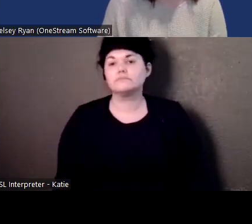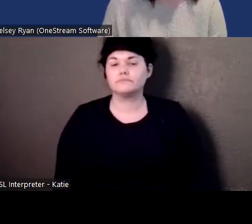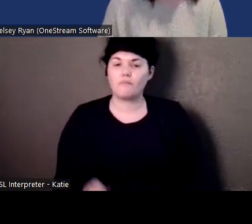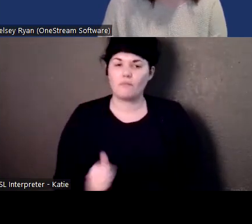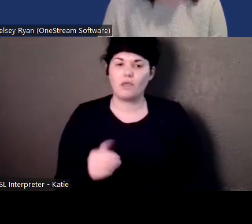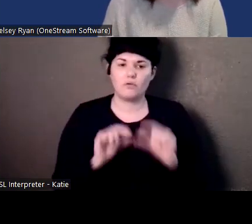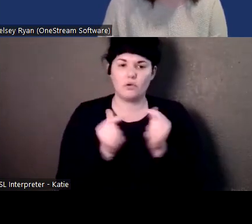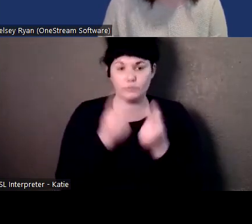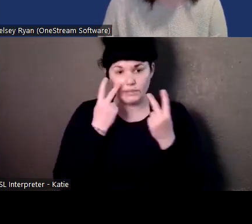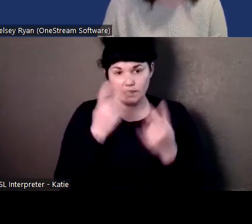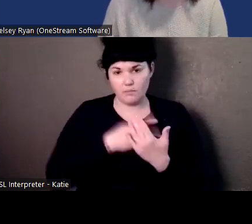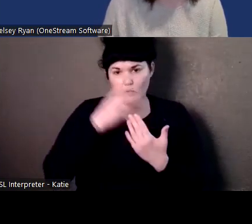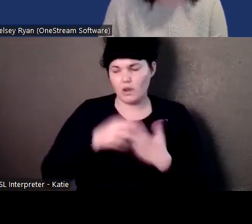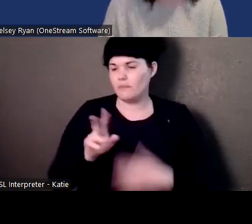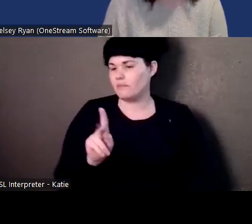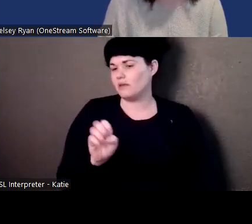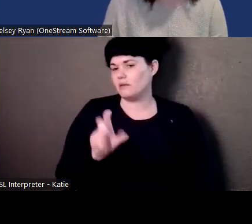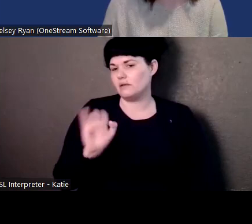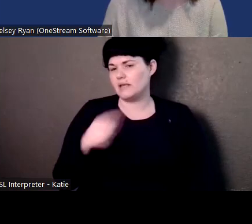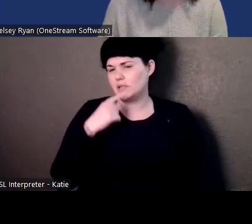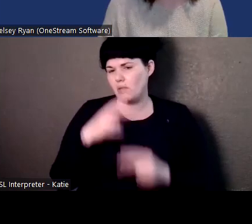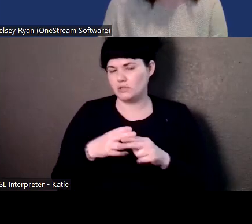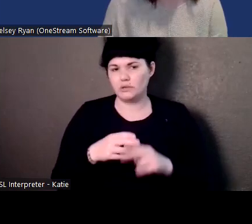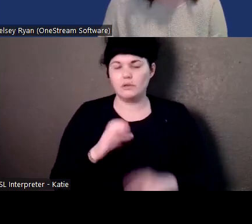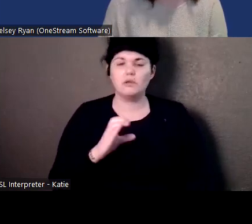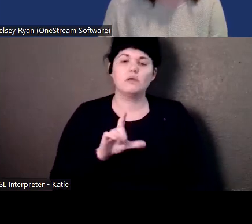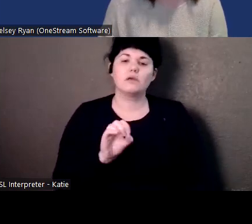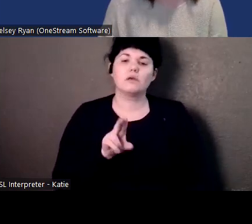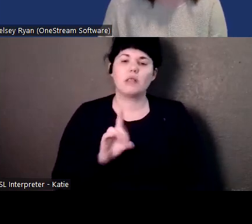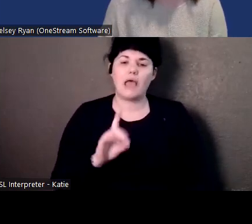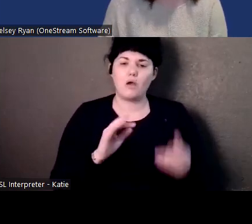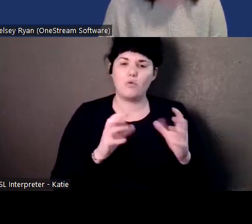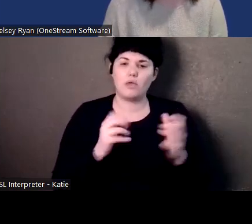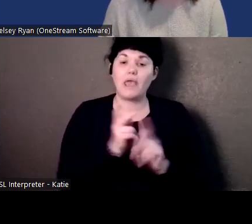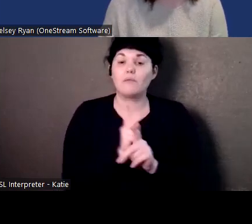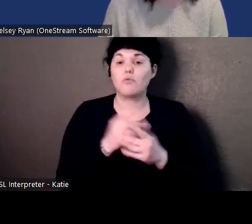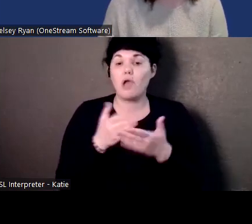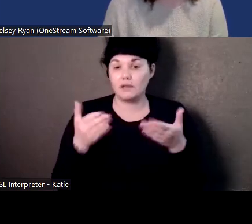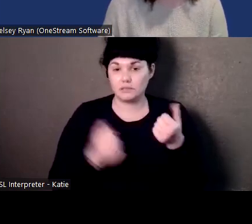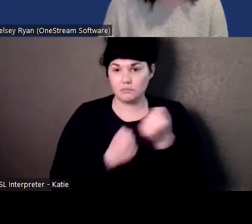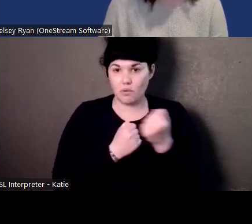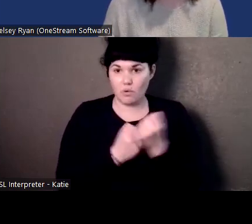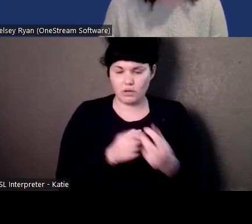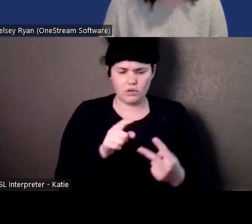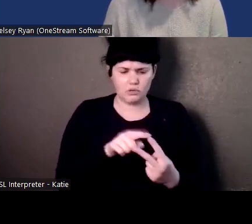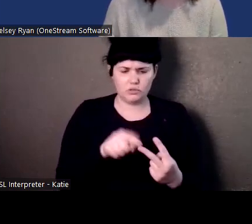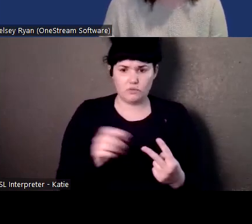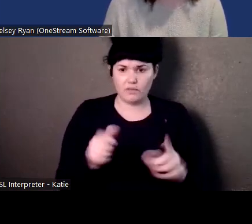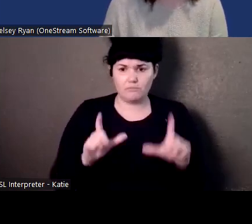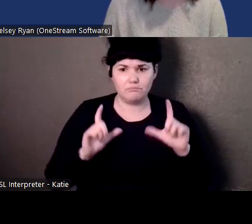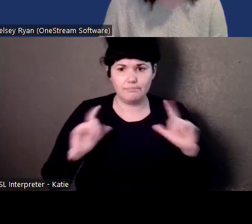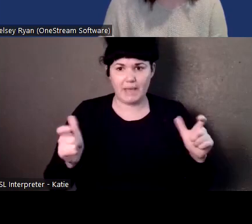Kelsey had mentioned on the previous slide, cloud and product support are two of our other really massive teams we see a lot of growth